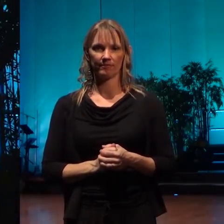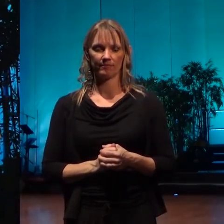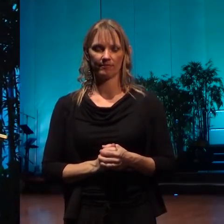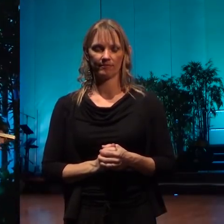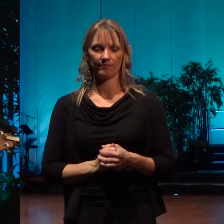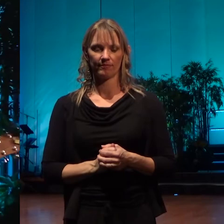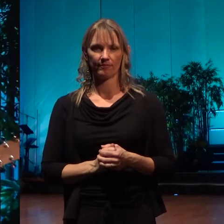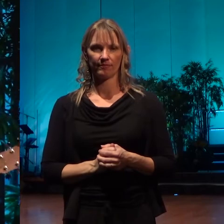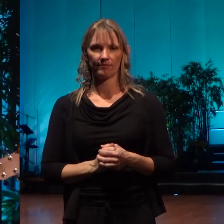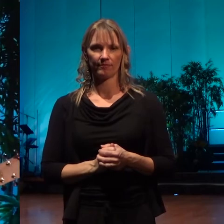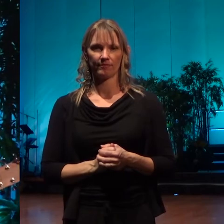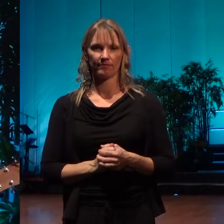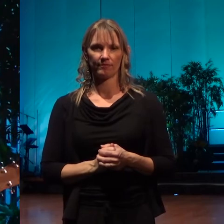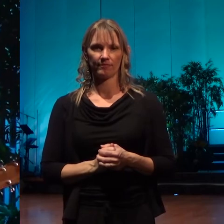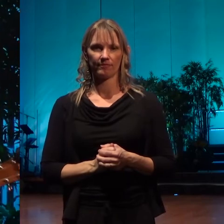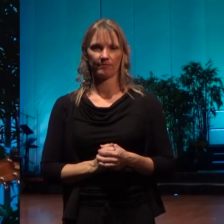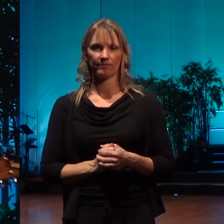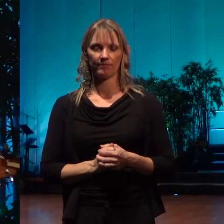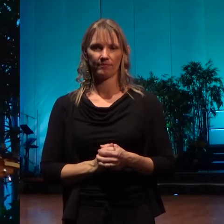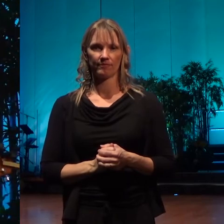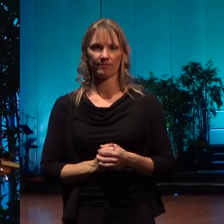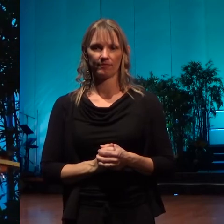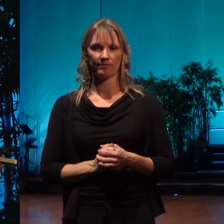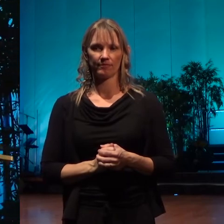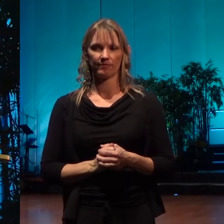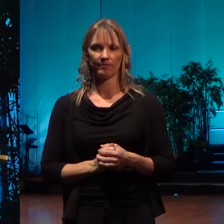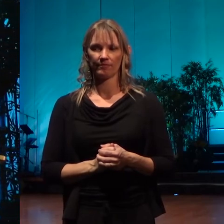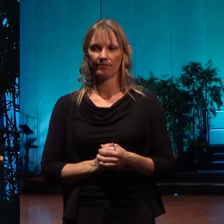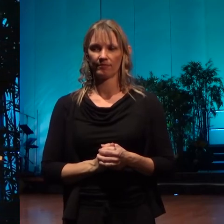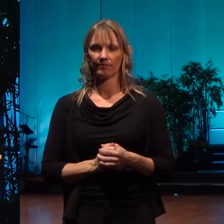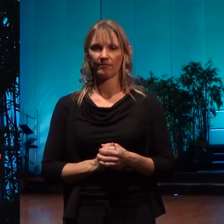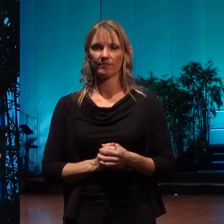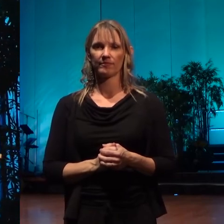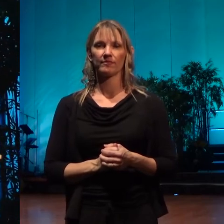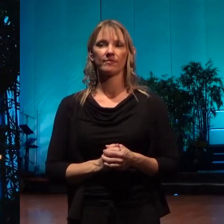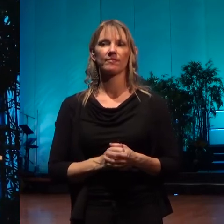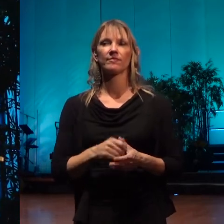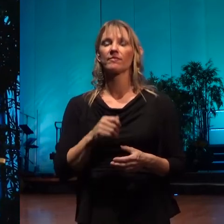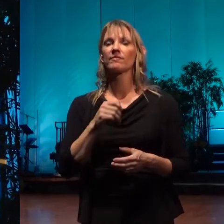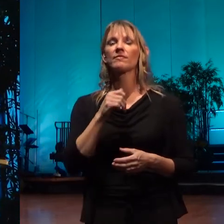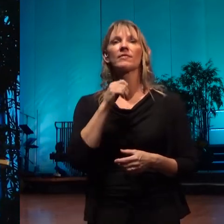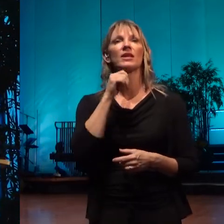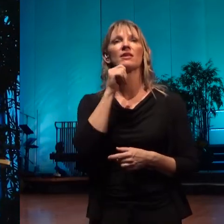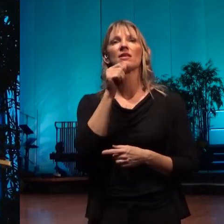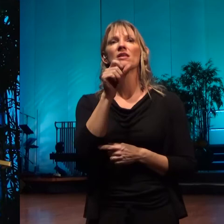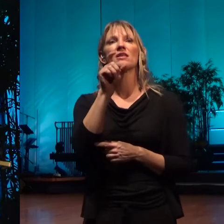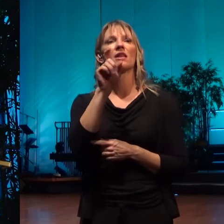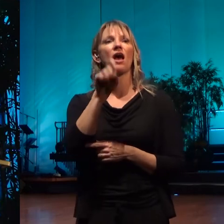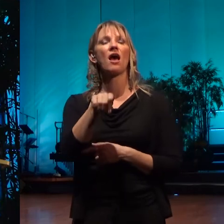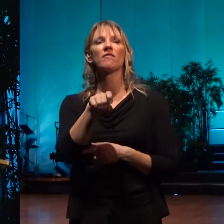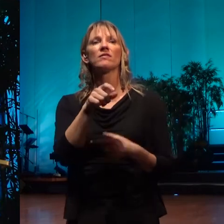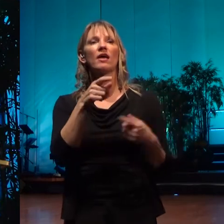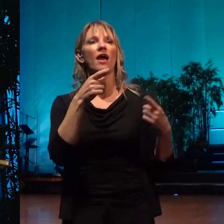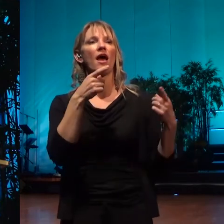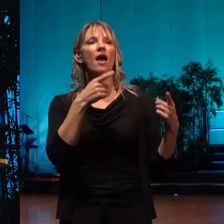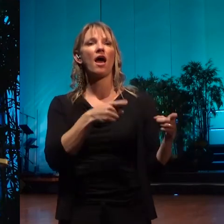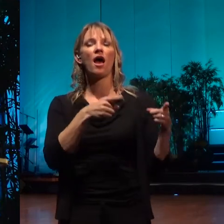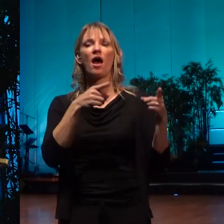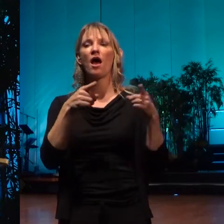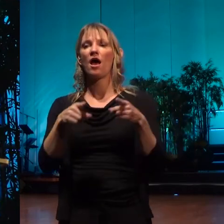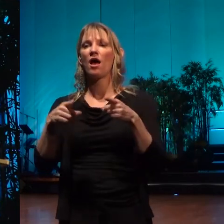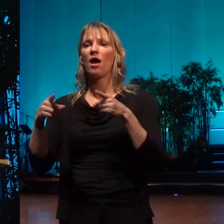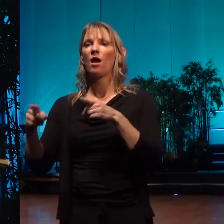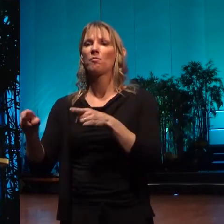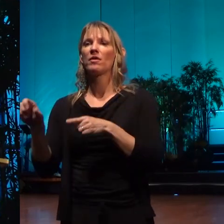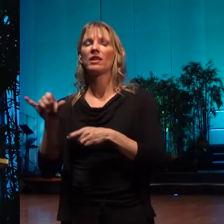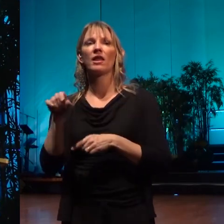Amen. This is not how it has to be. You're not getting the